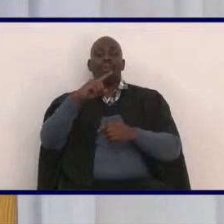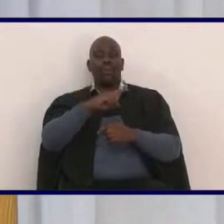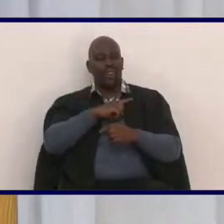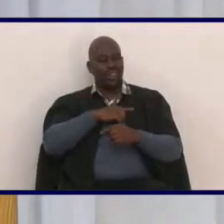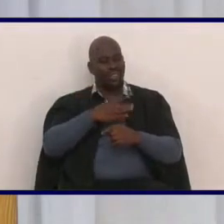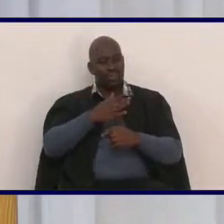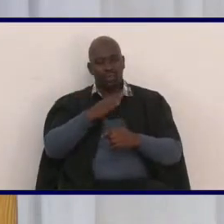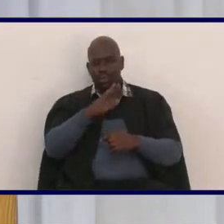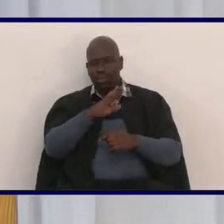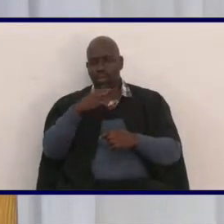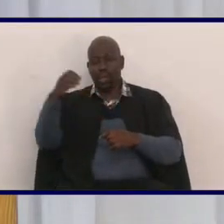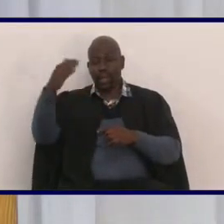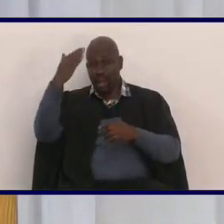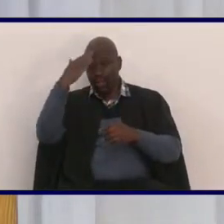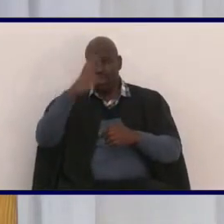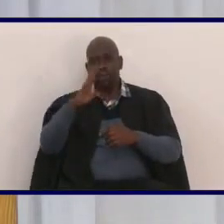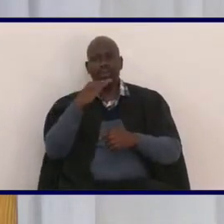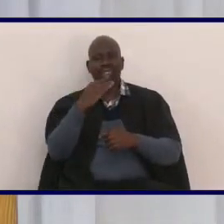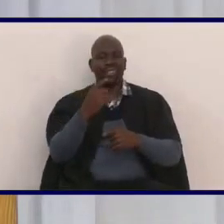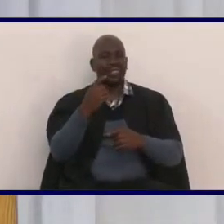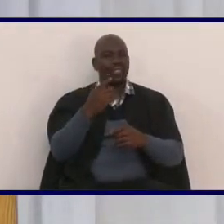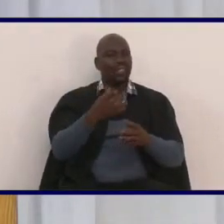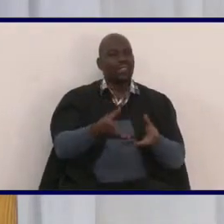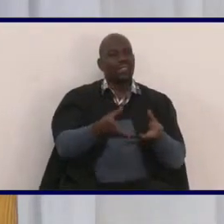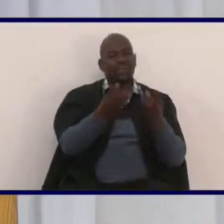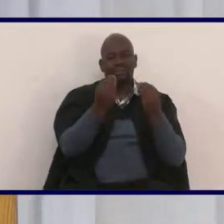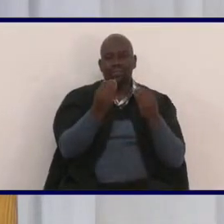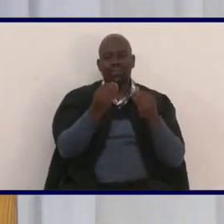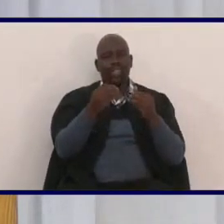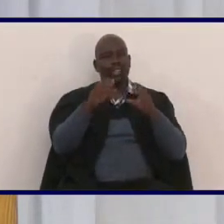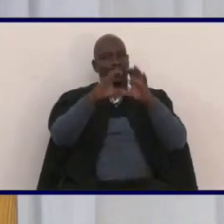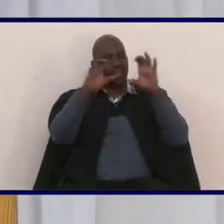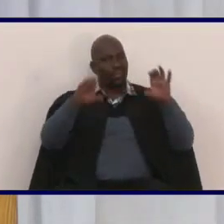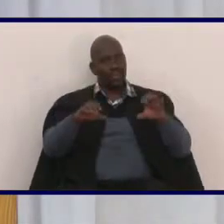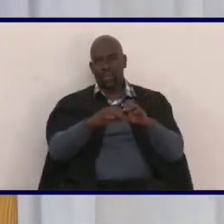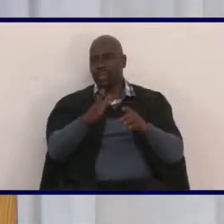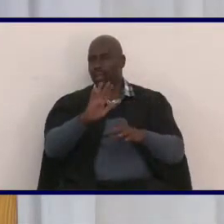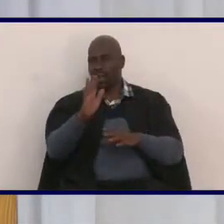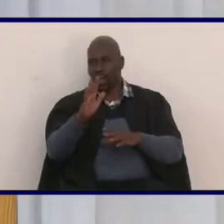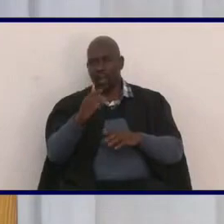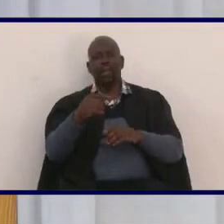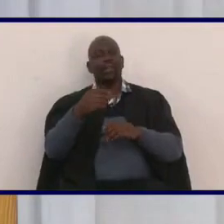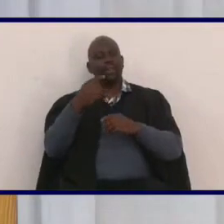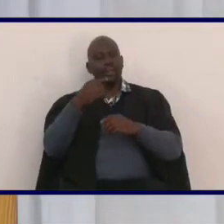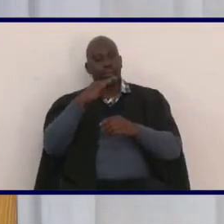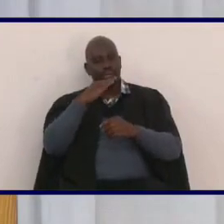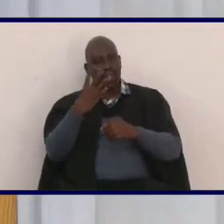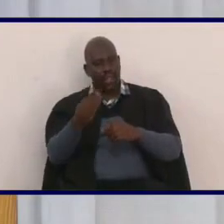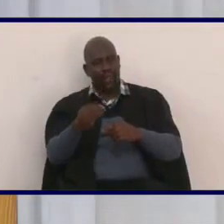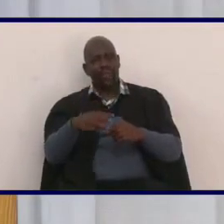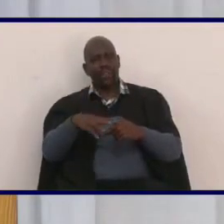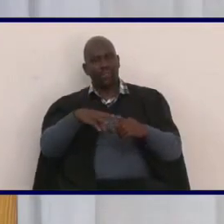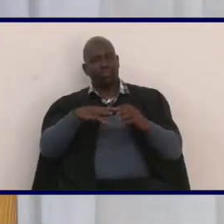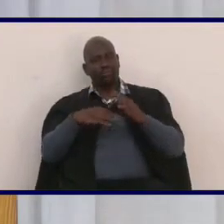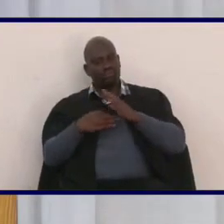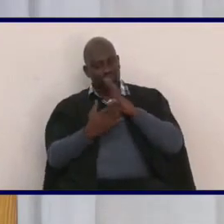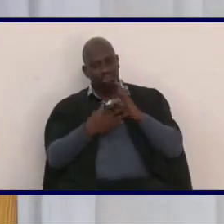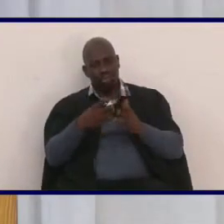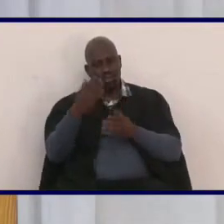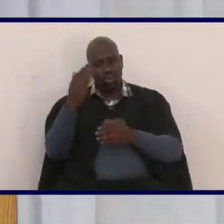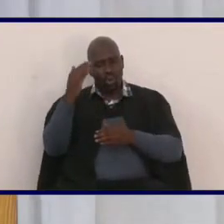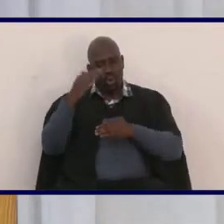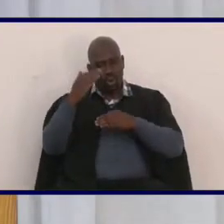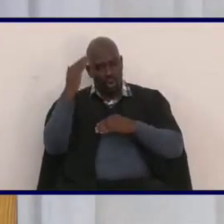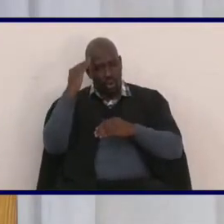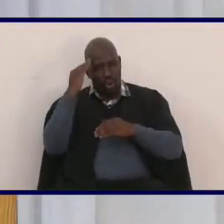certificate, but a testimony of the will to know more, to know better, and in doing so give expression